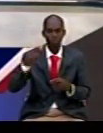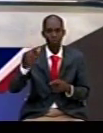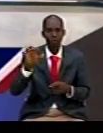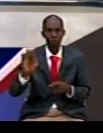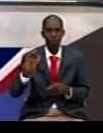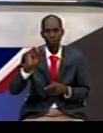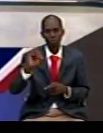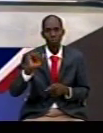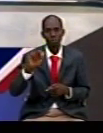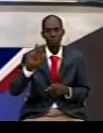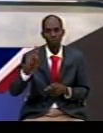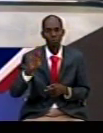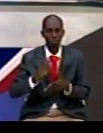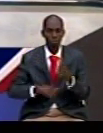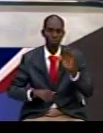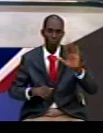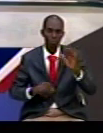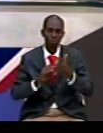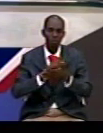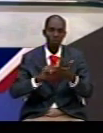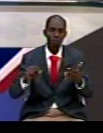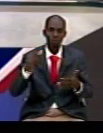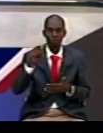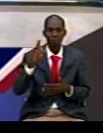Mark chapter